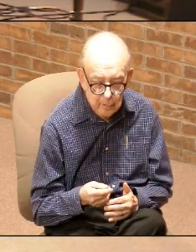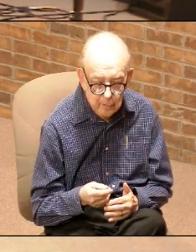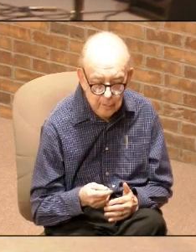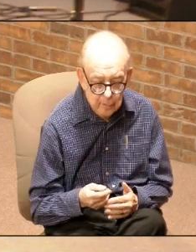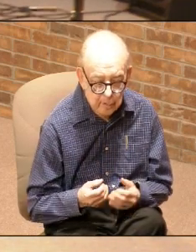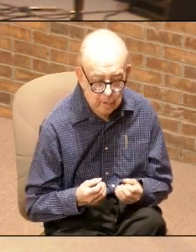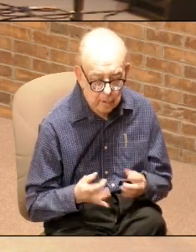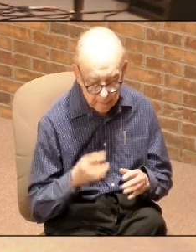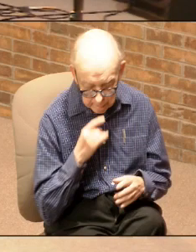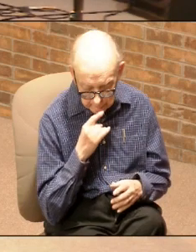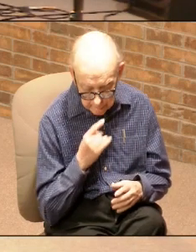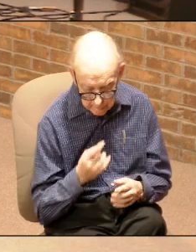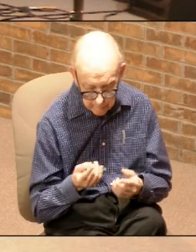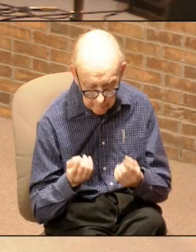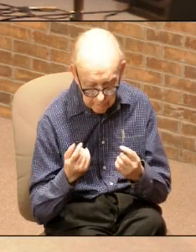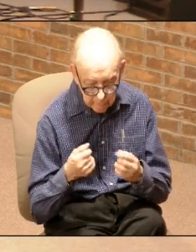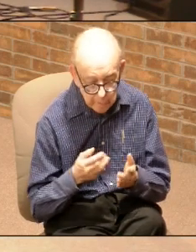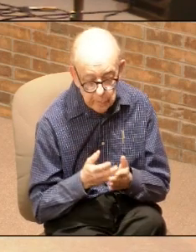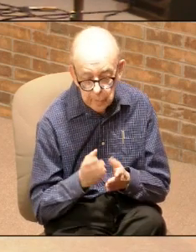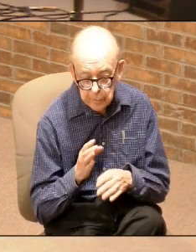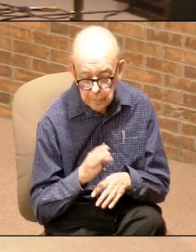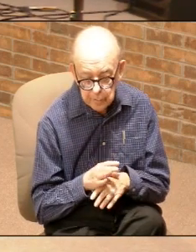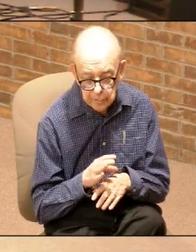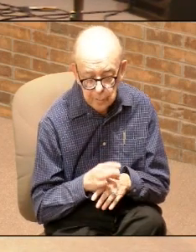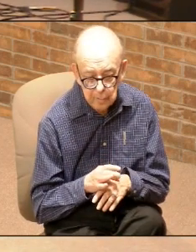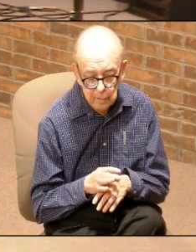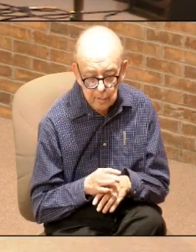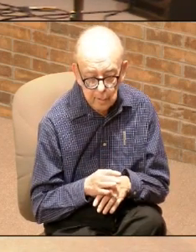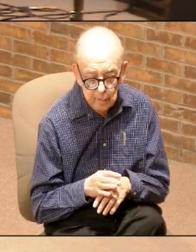A lot of the kids that have come through here